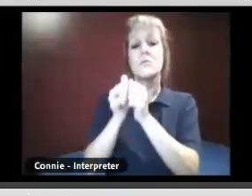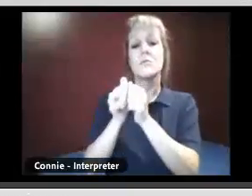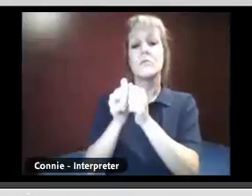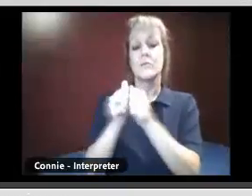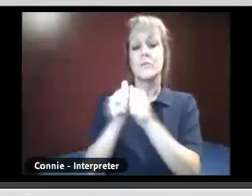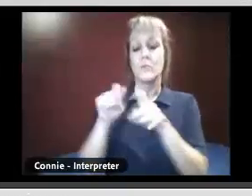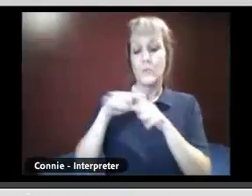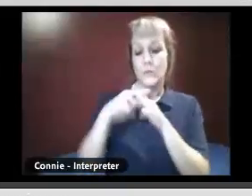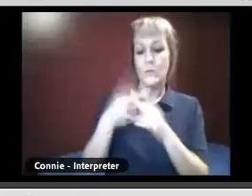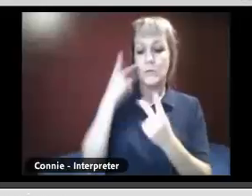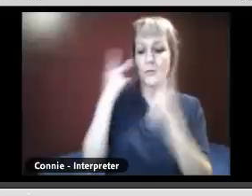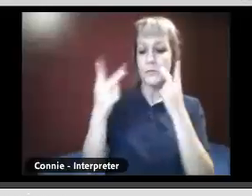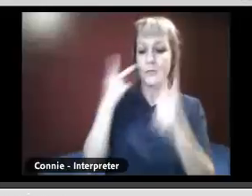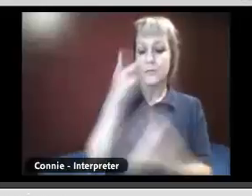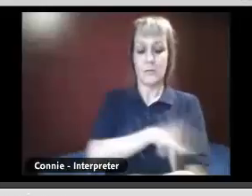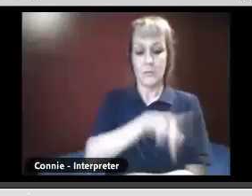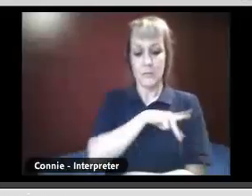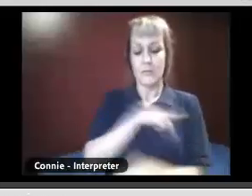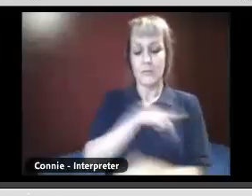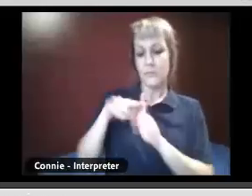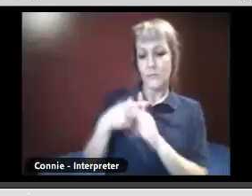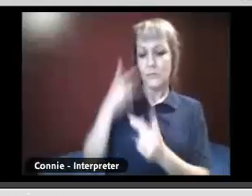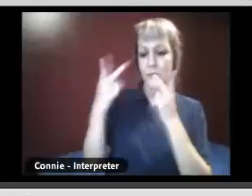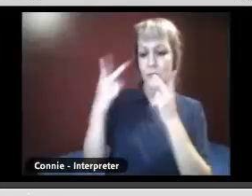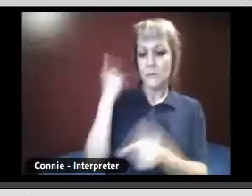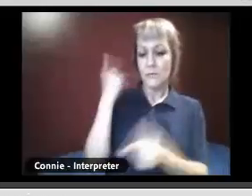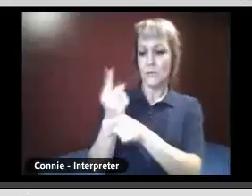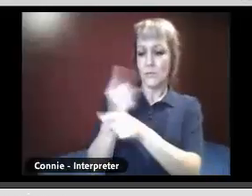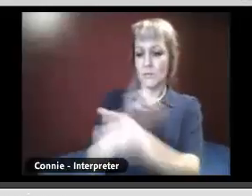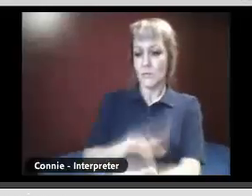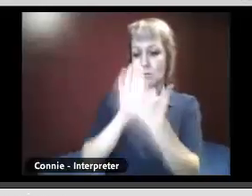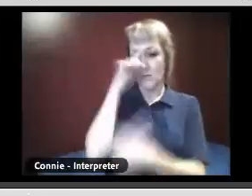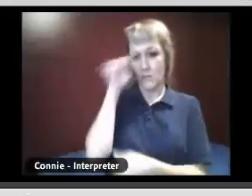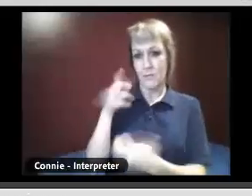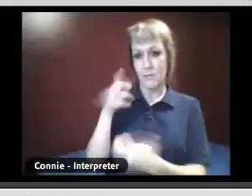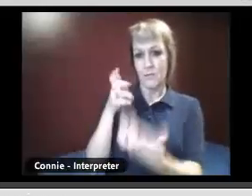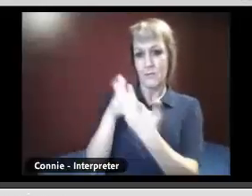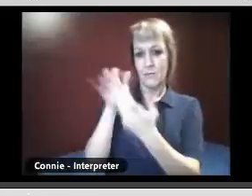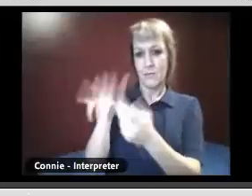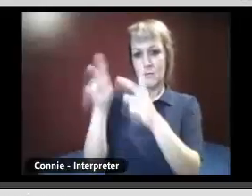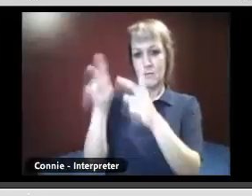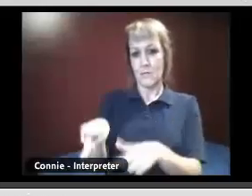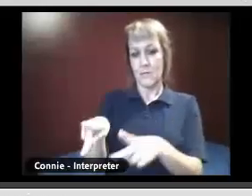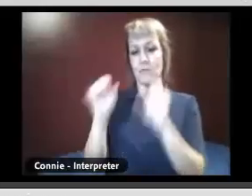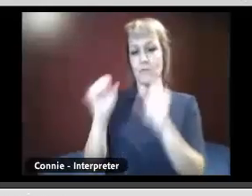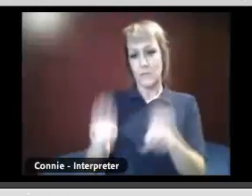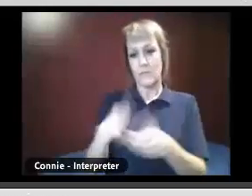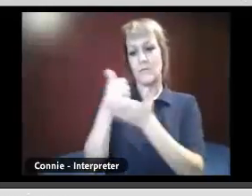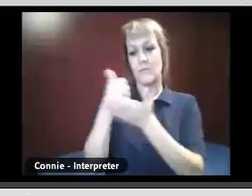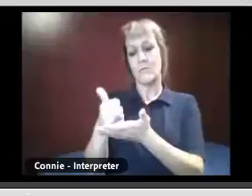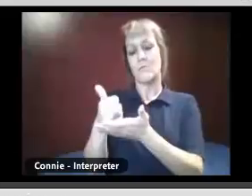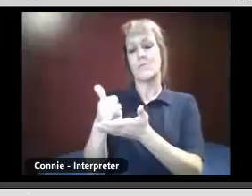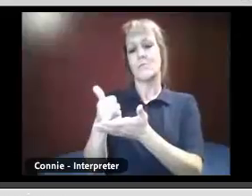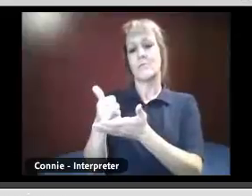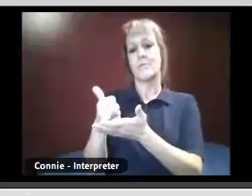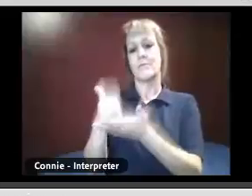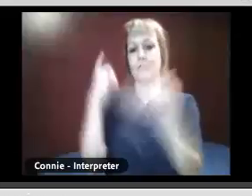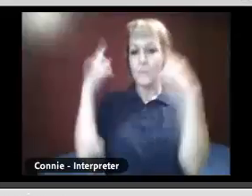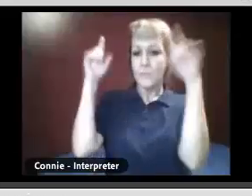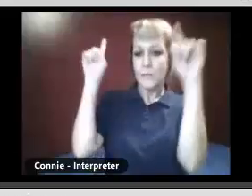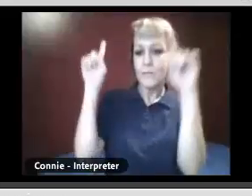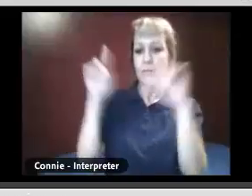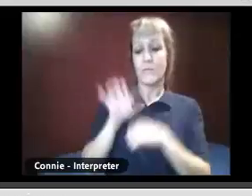see the personalities, we start to see what's the right approaches to take to them so that we can engender cooperation, we can help them be successful, because that's really